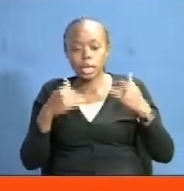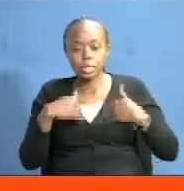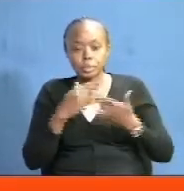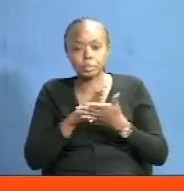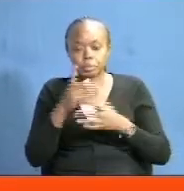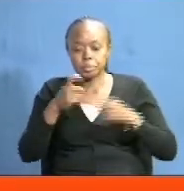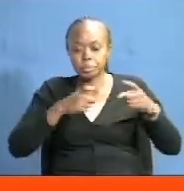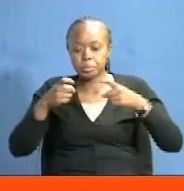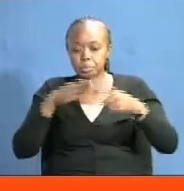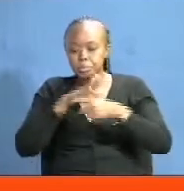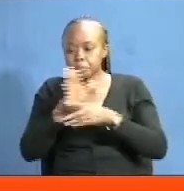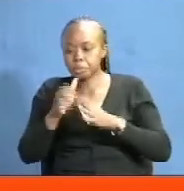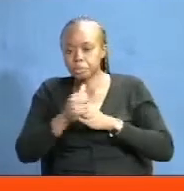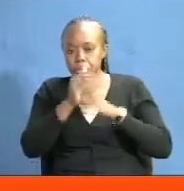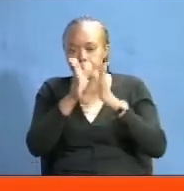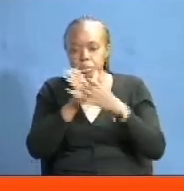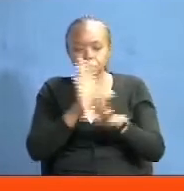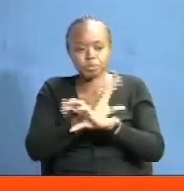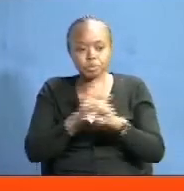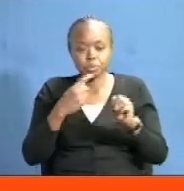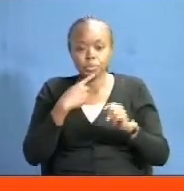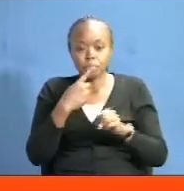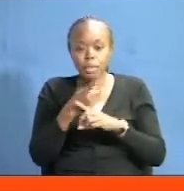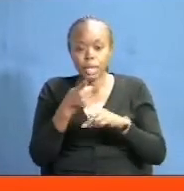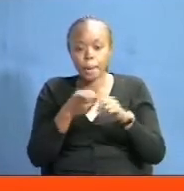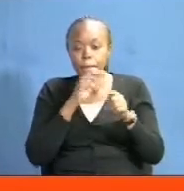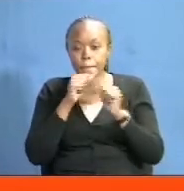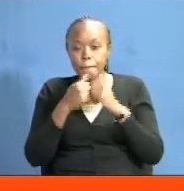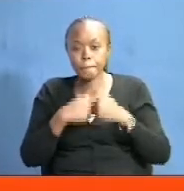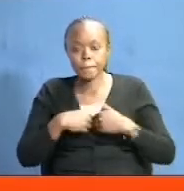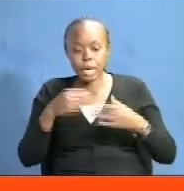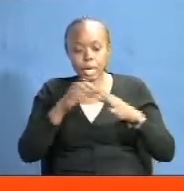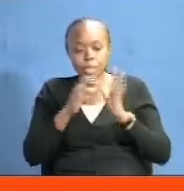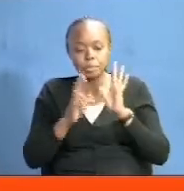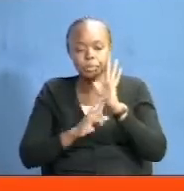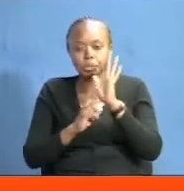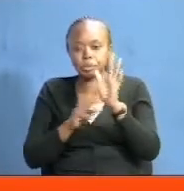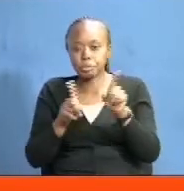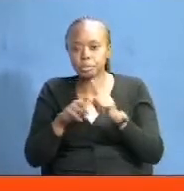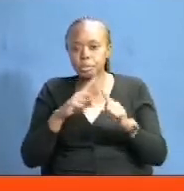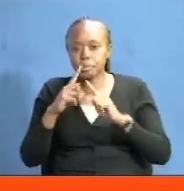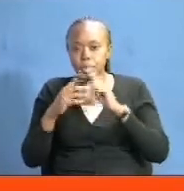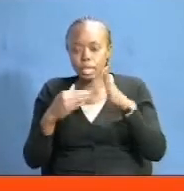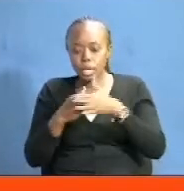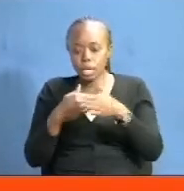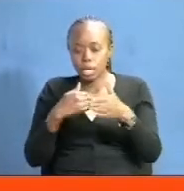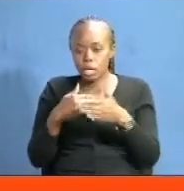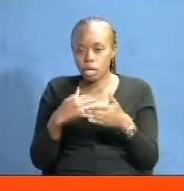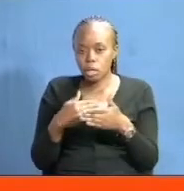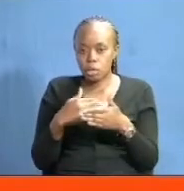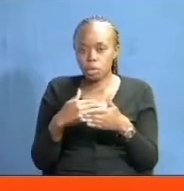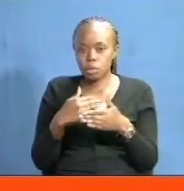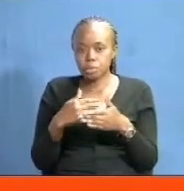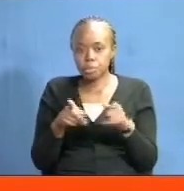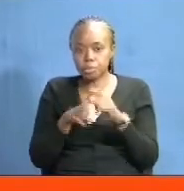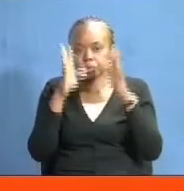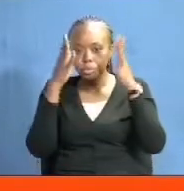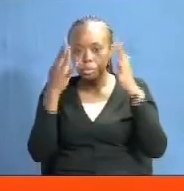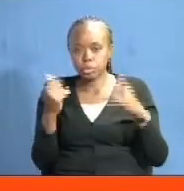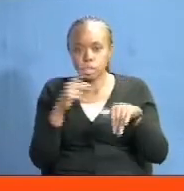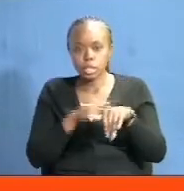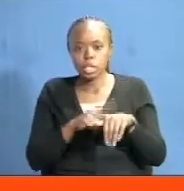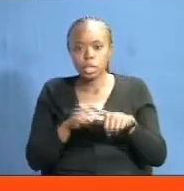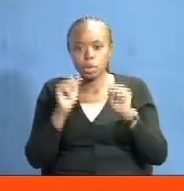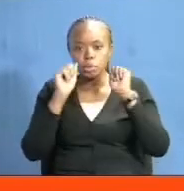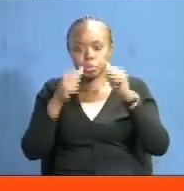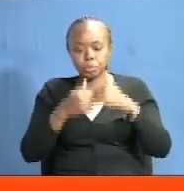choose their leaders. They do so through elected representatives. And like I said before, in the recent times, you can